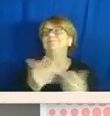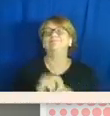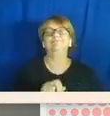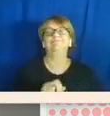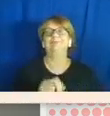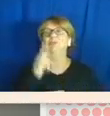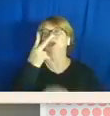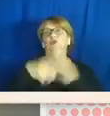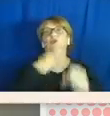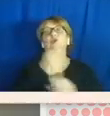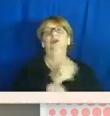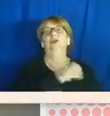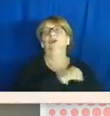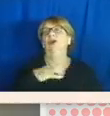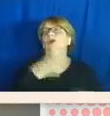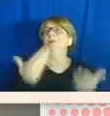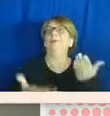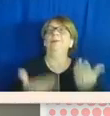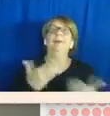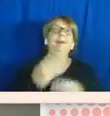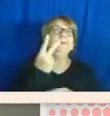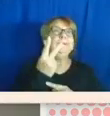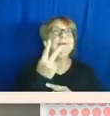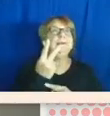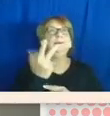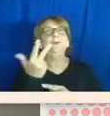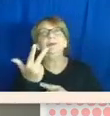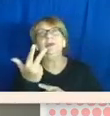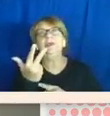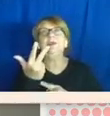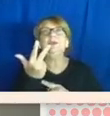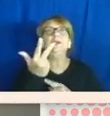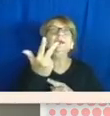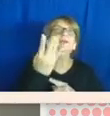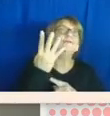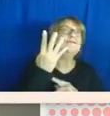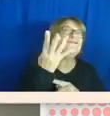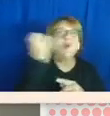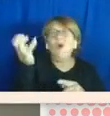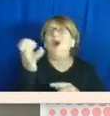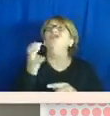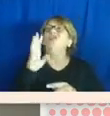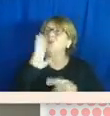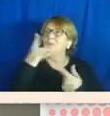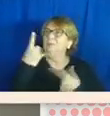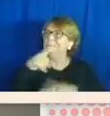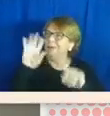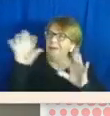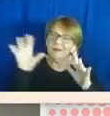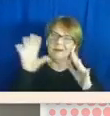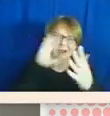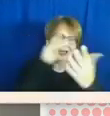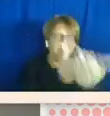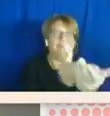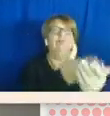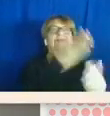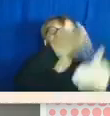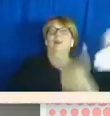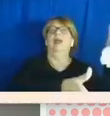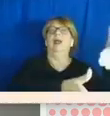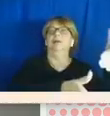Congress, maybe 2, maybe 3, maybe 400 bills will make it to the finish line and become law. Next